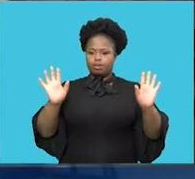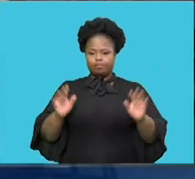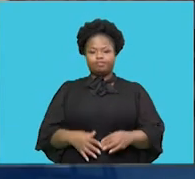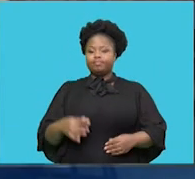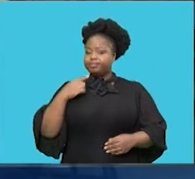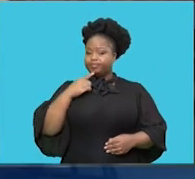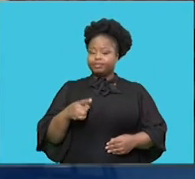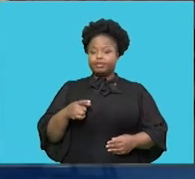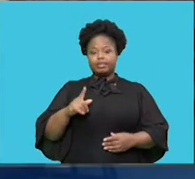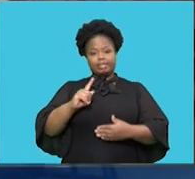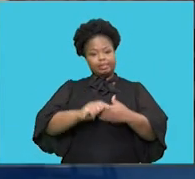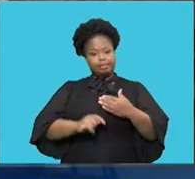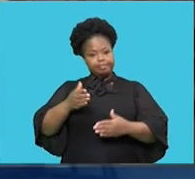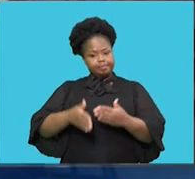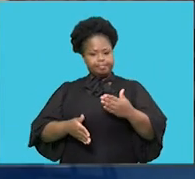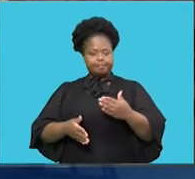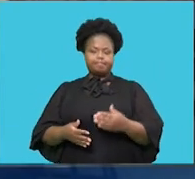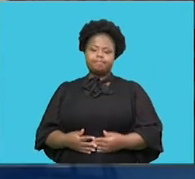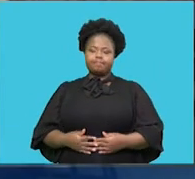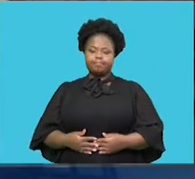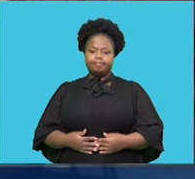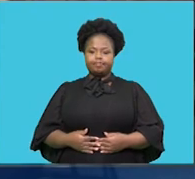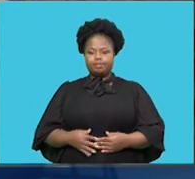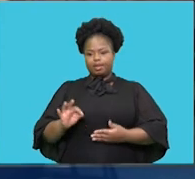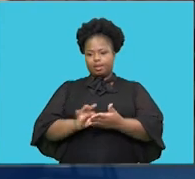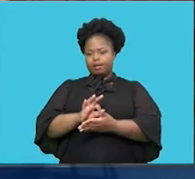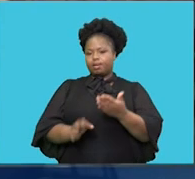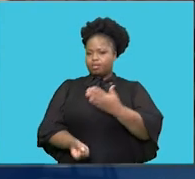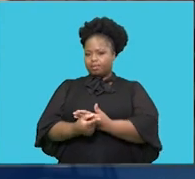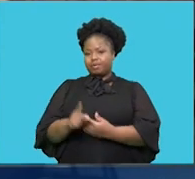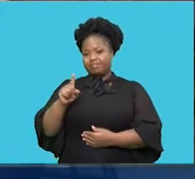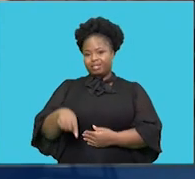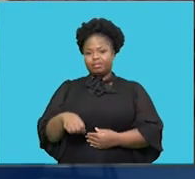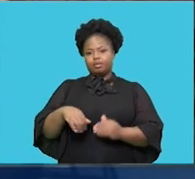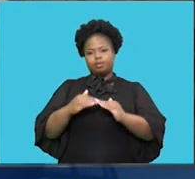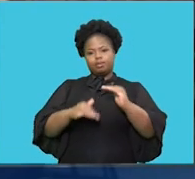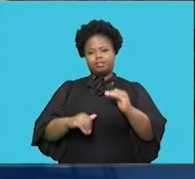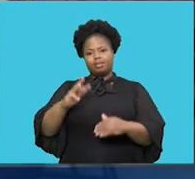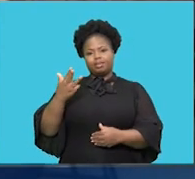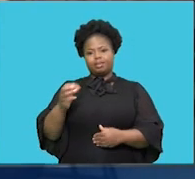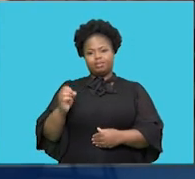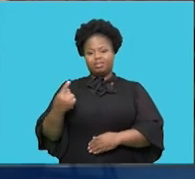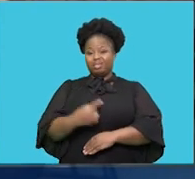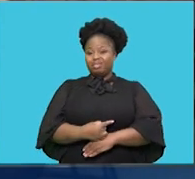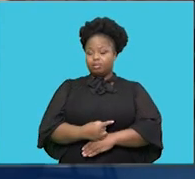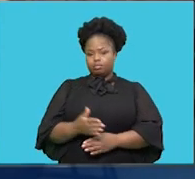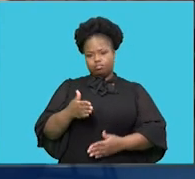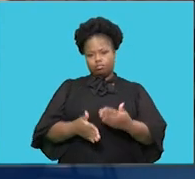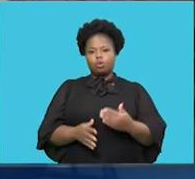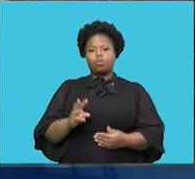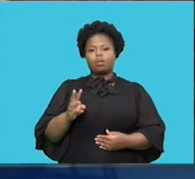term expires, an election must be held within 90 days of that term. This term will